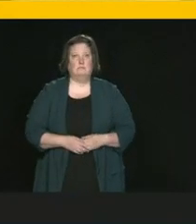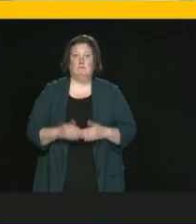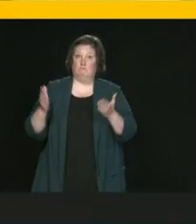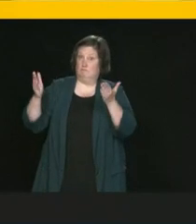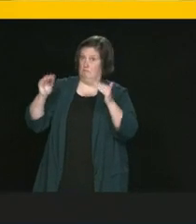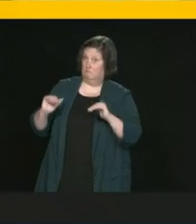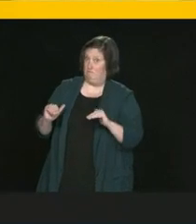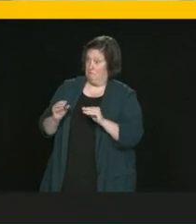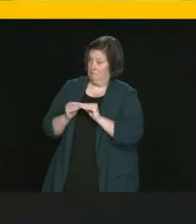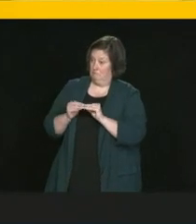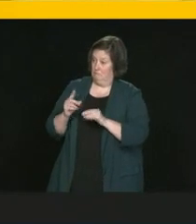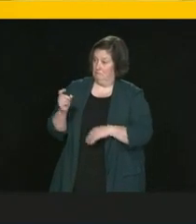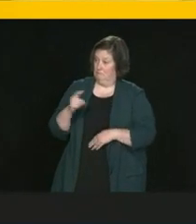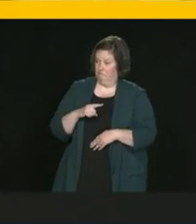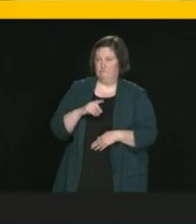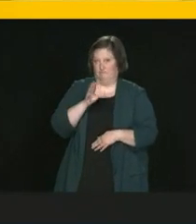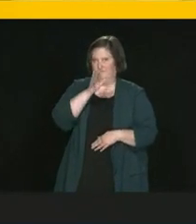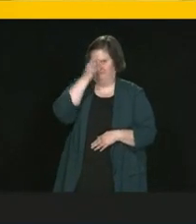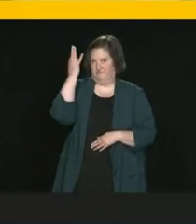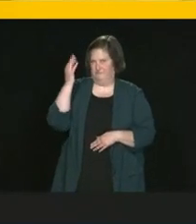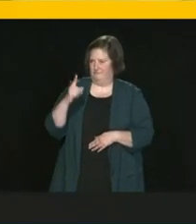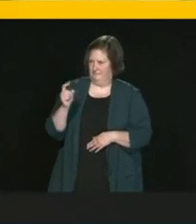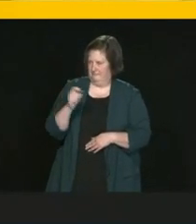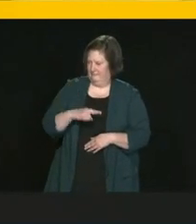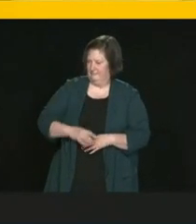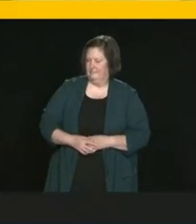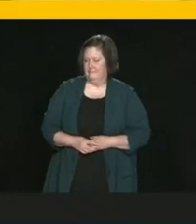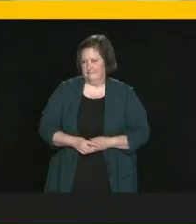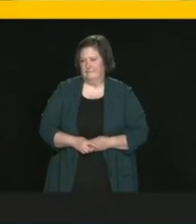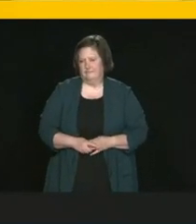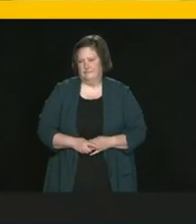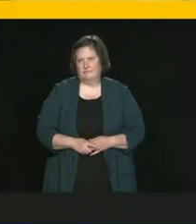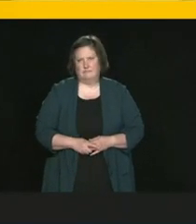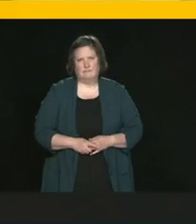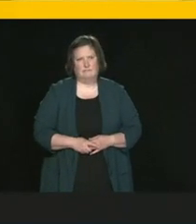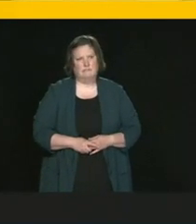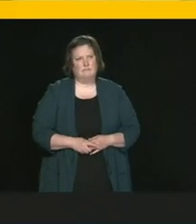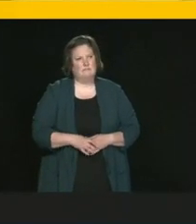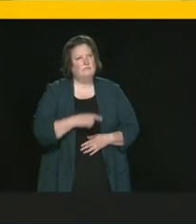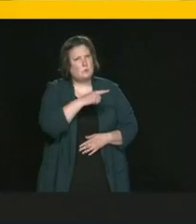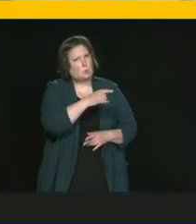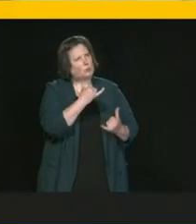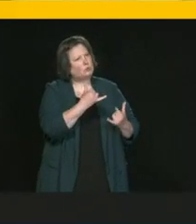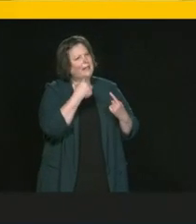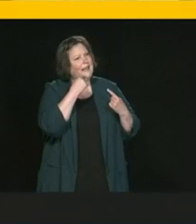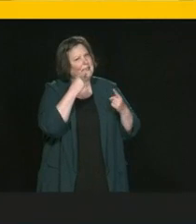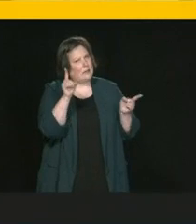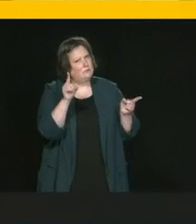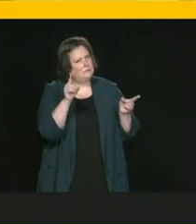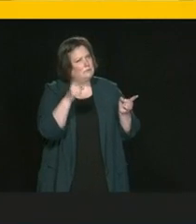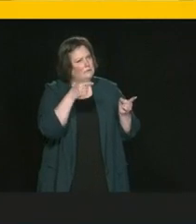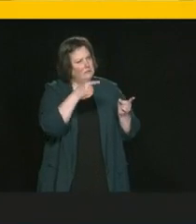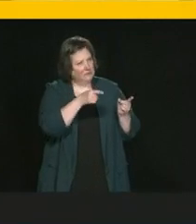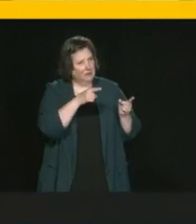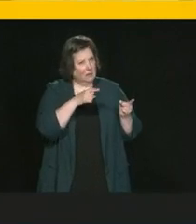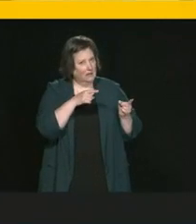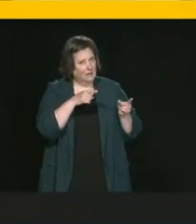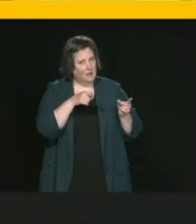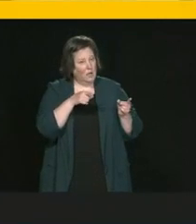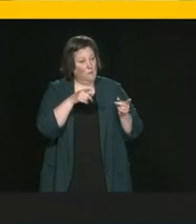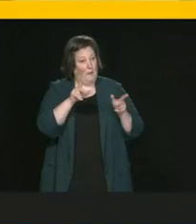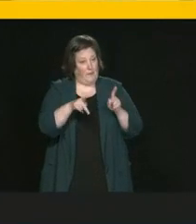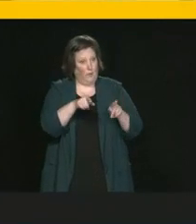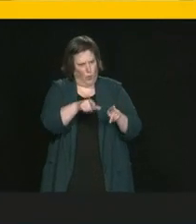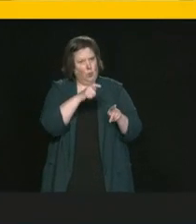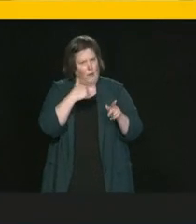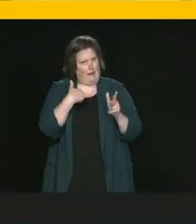Follow-up. But what is there in this extension that would encourage people who can work to return to work? And how much will